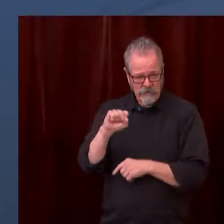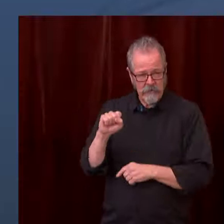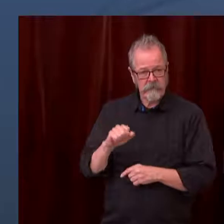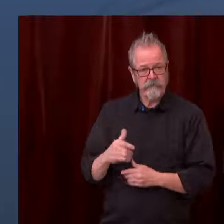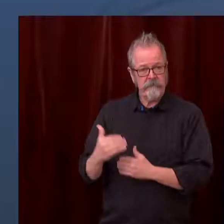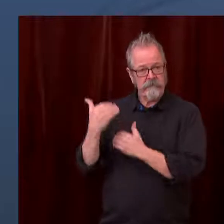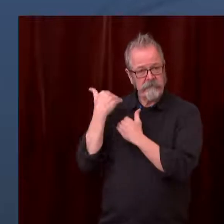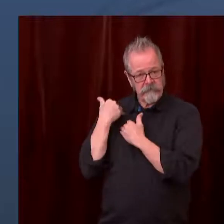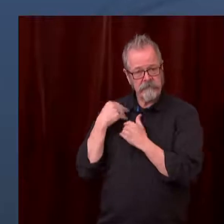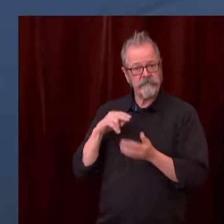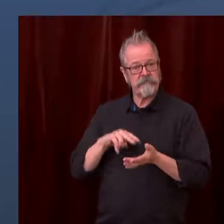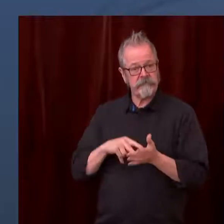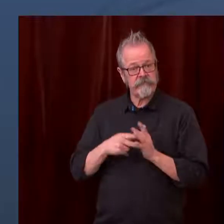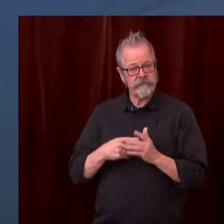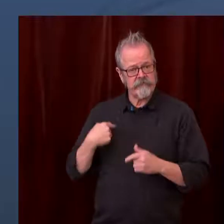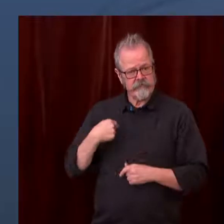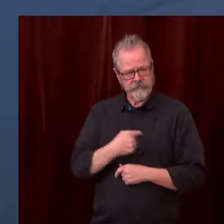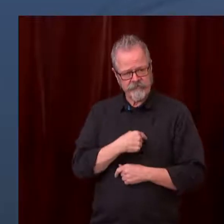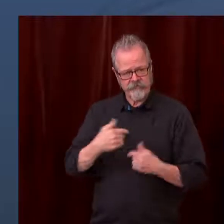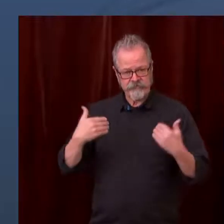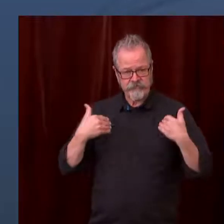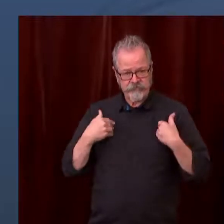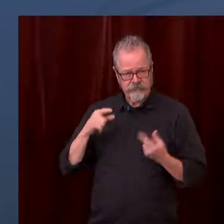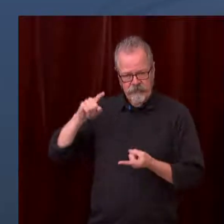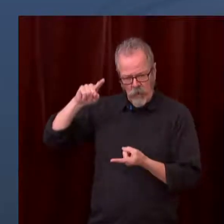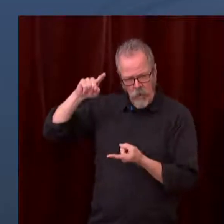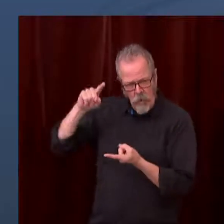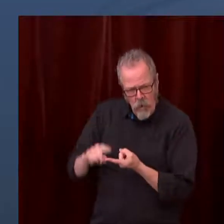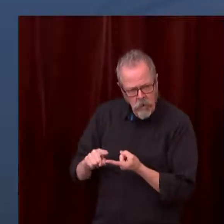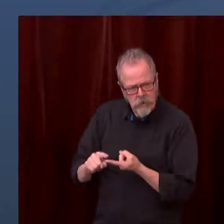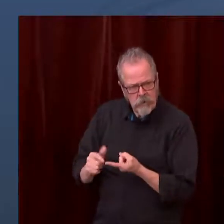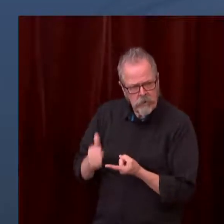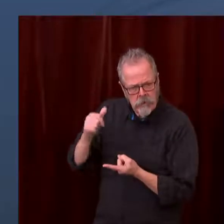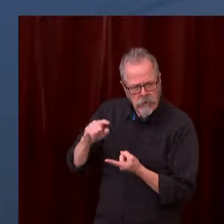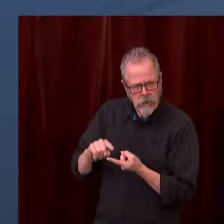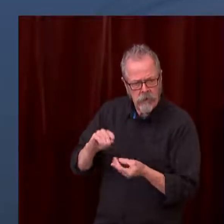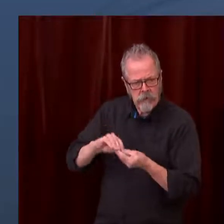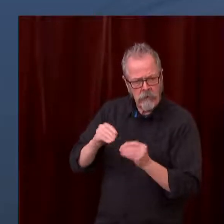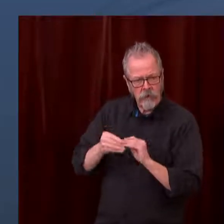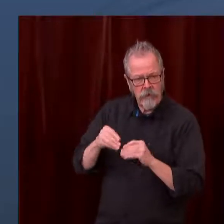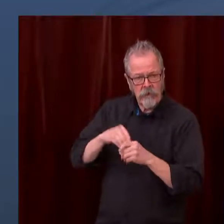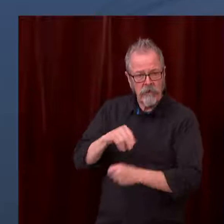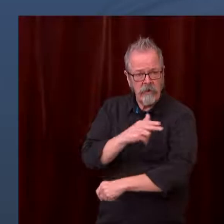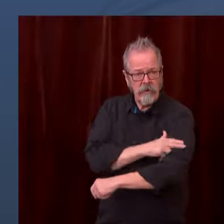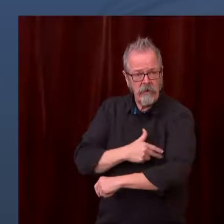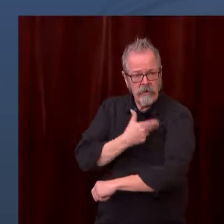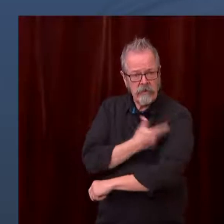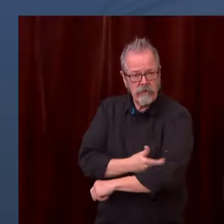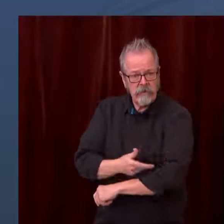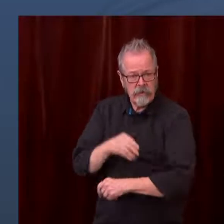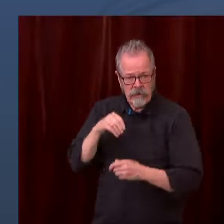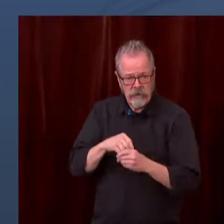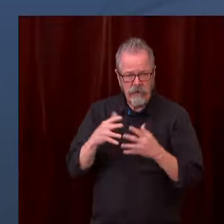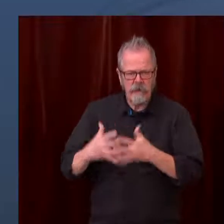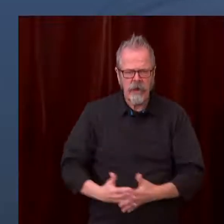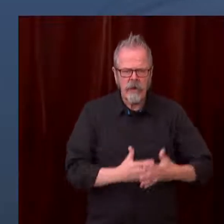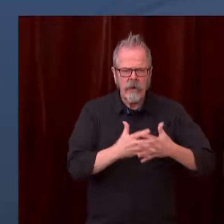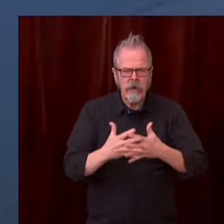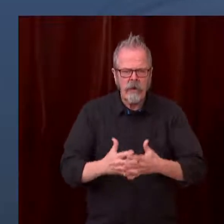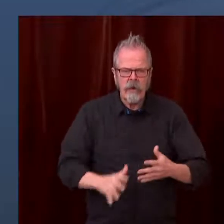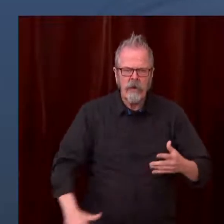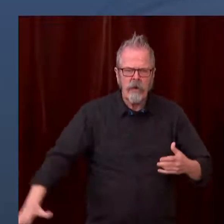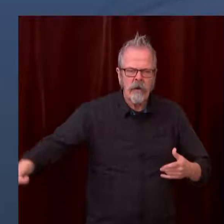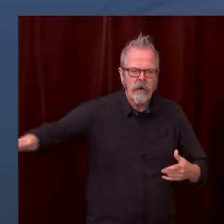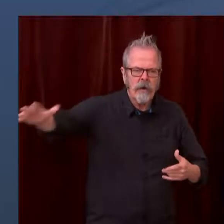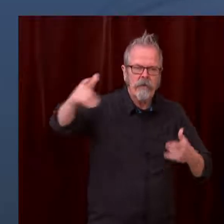And this pandemic, though, has really exacerbated every single one of our social inequities. And that includes the